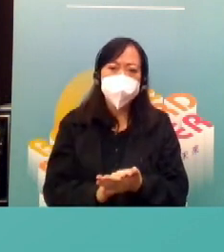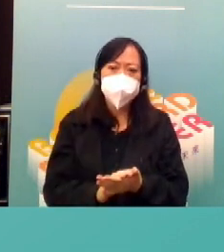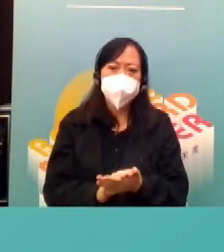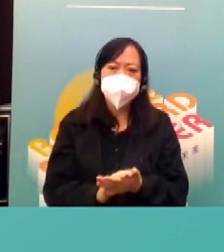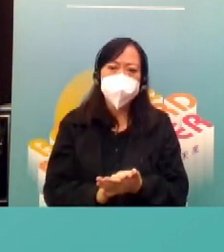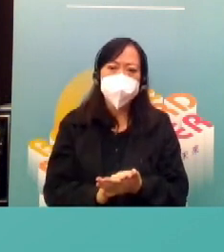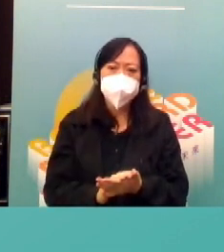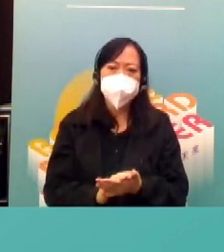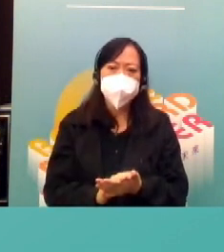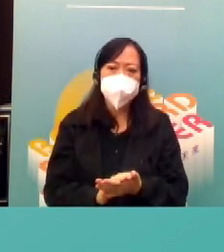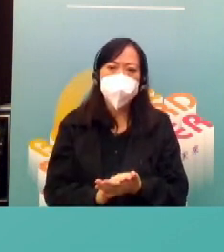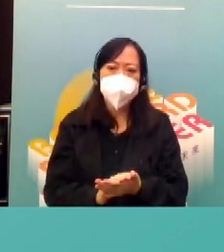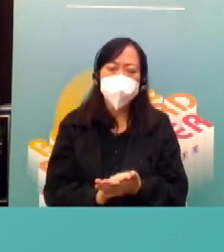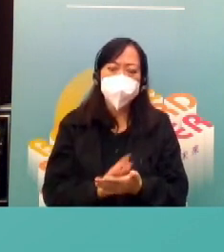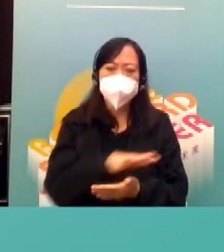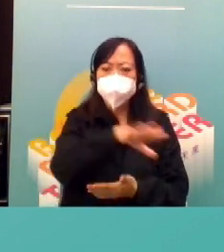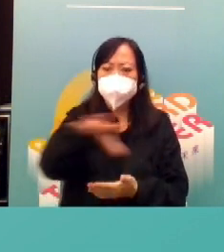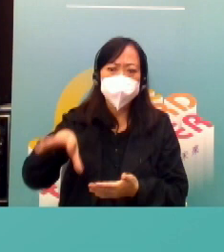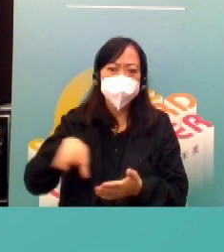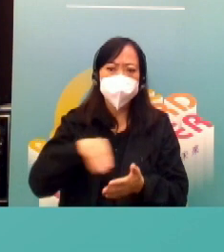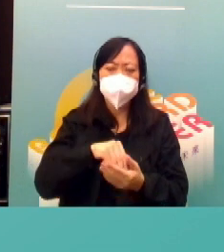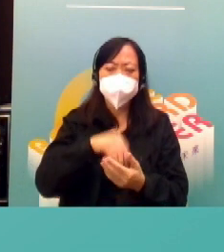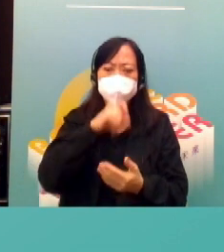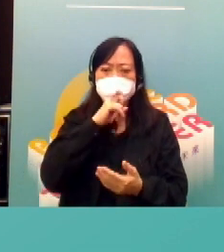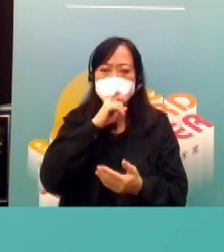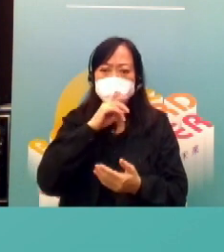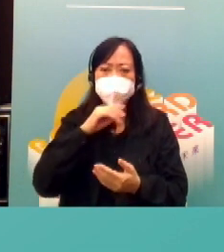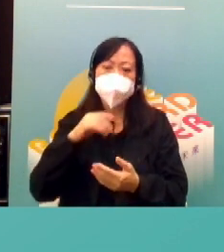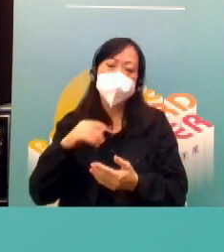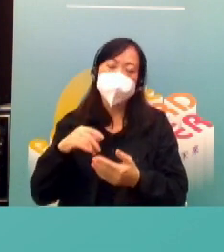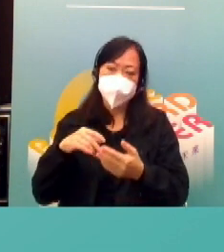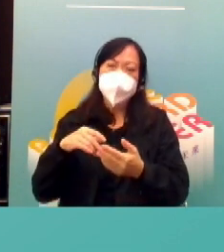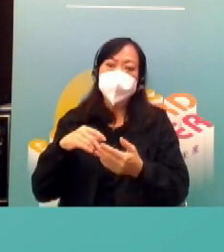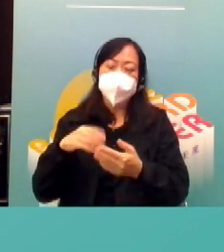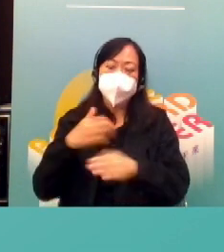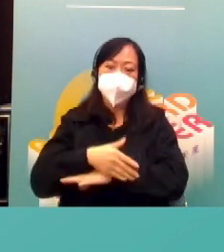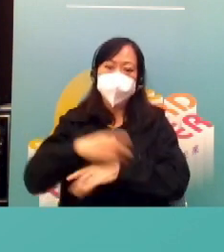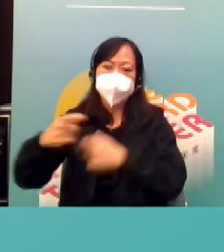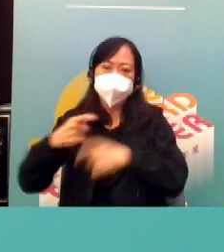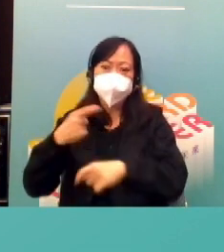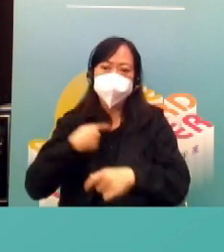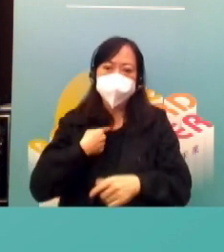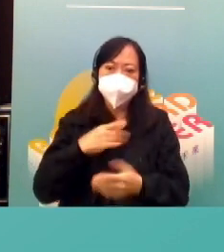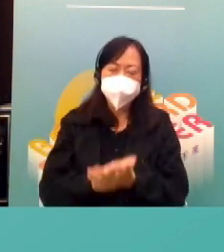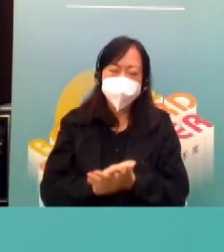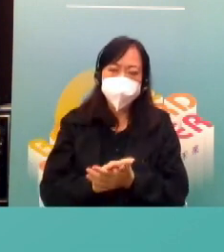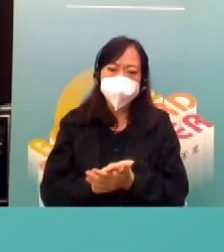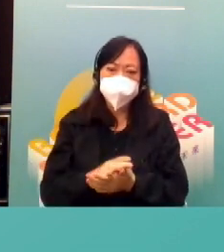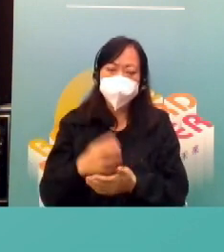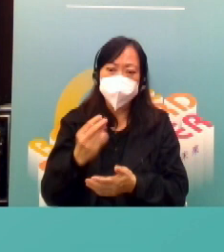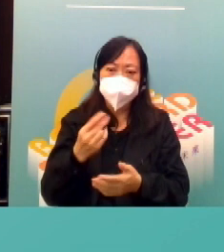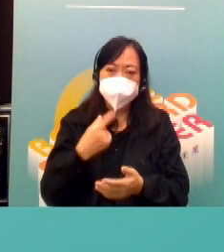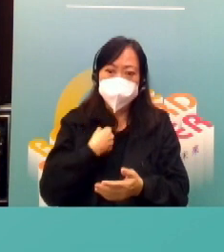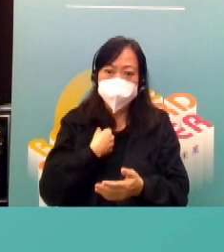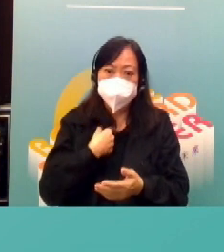businesses, B Corps, however we call them, need access to finance. And to that end as well, we've worked on similar things like in Bangladesh